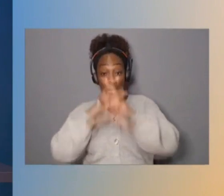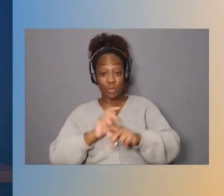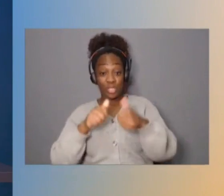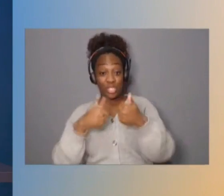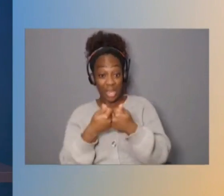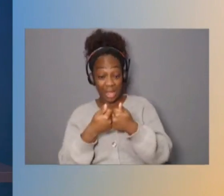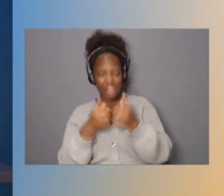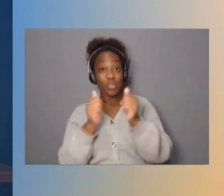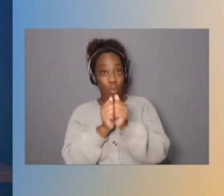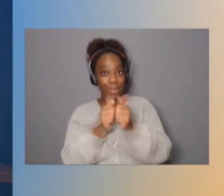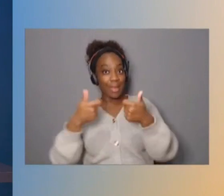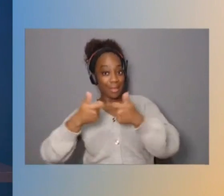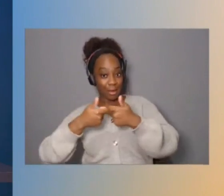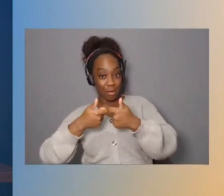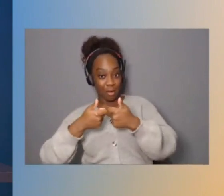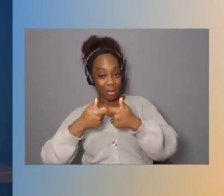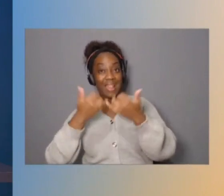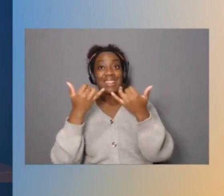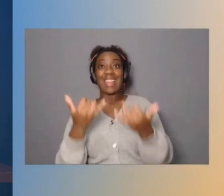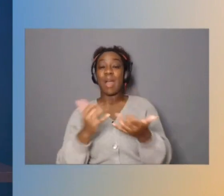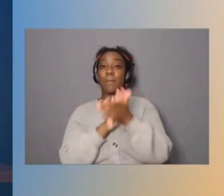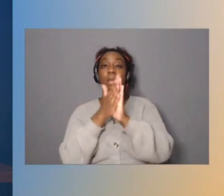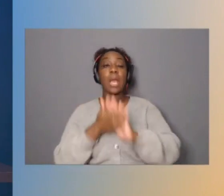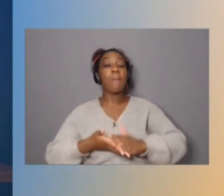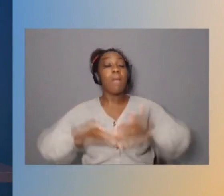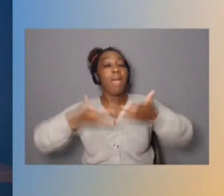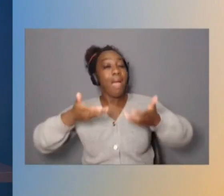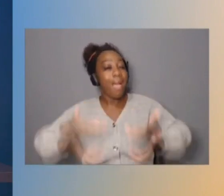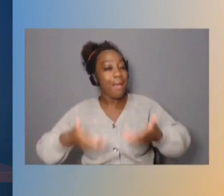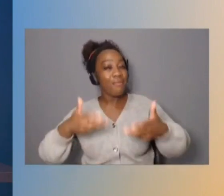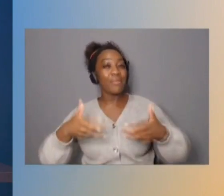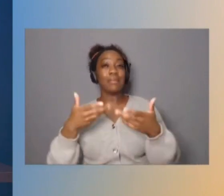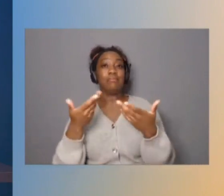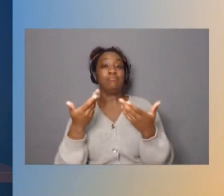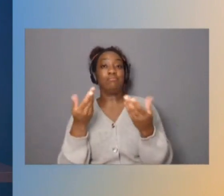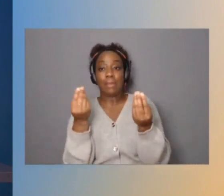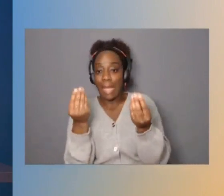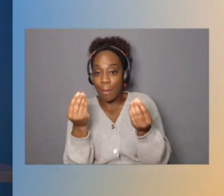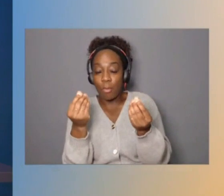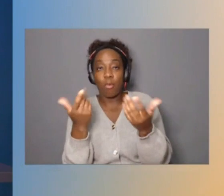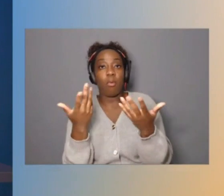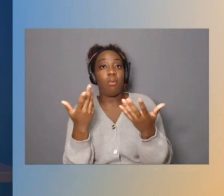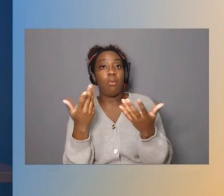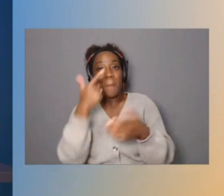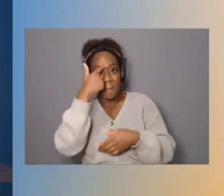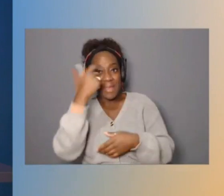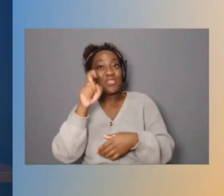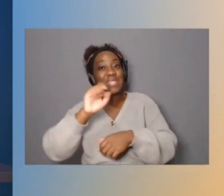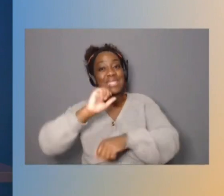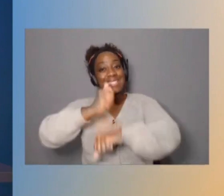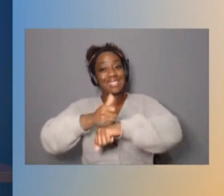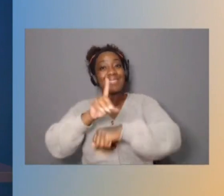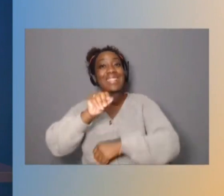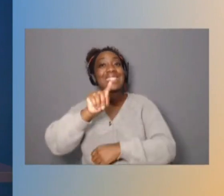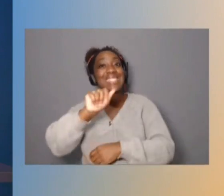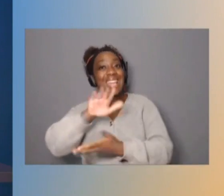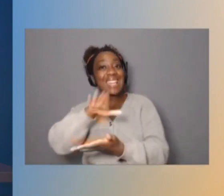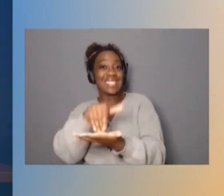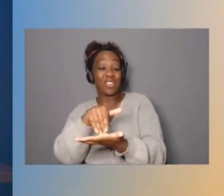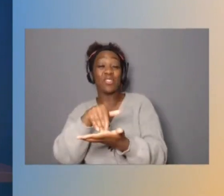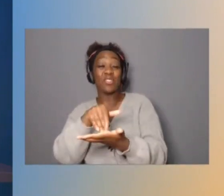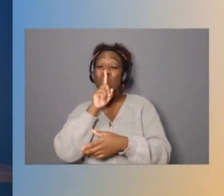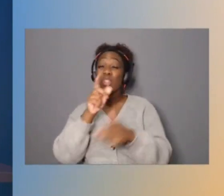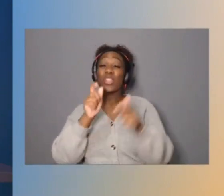become capital-intensive companies because of those data centers they need. Yeah. So it's a natural migration to cloud for these organizations. And it's